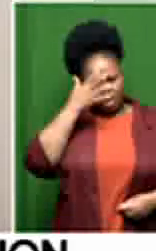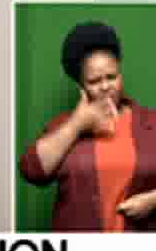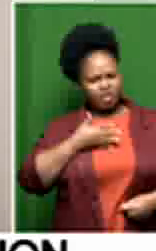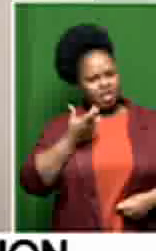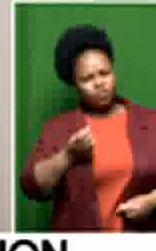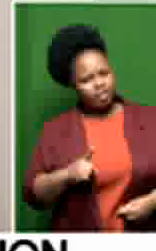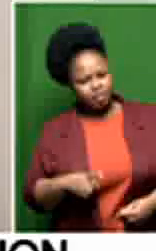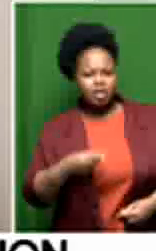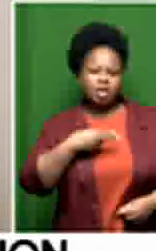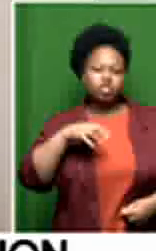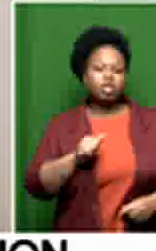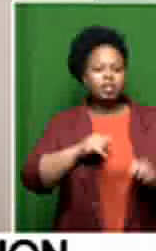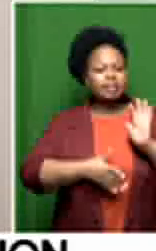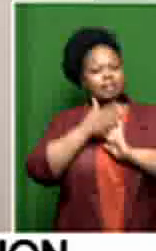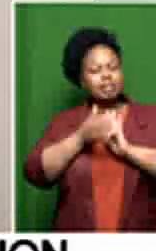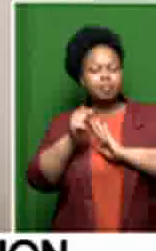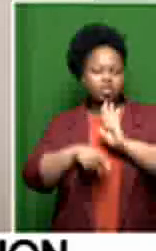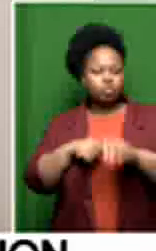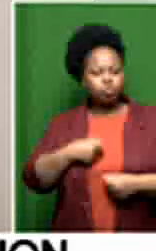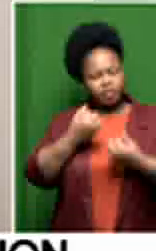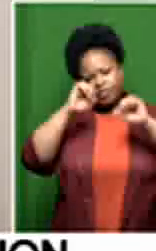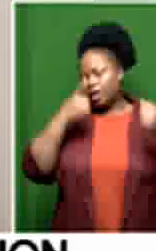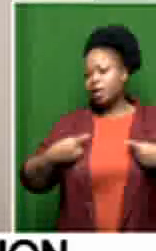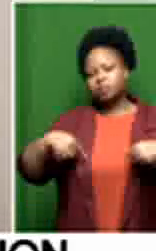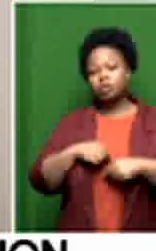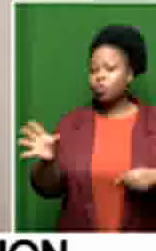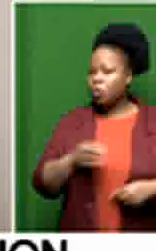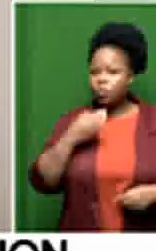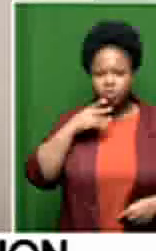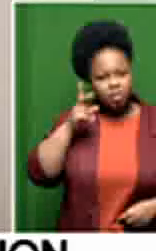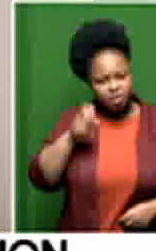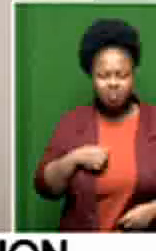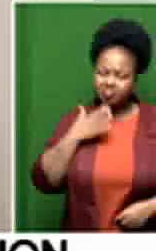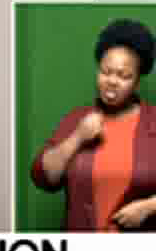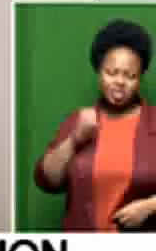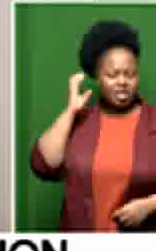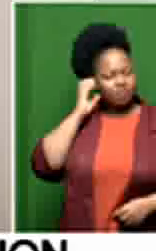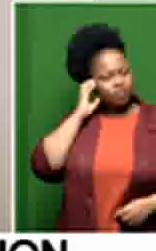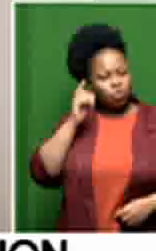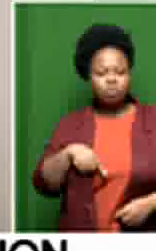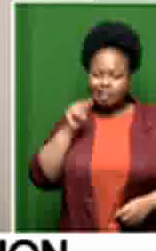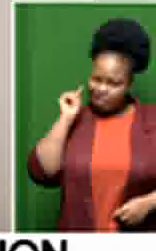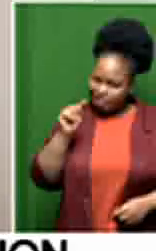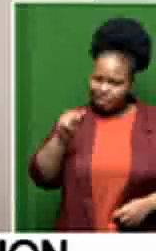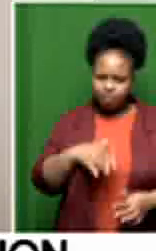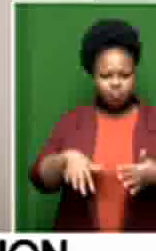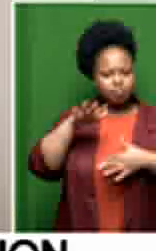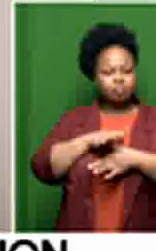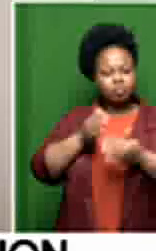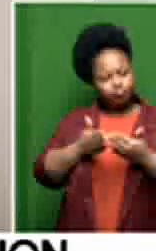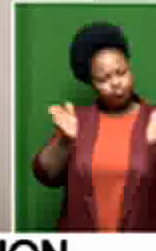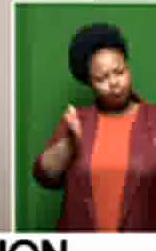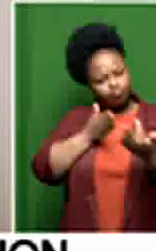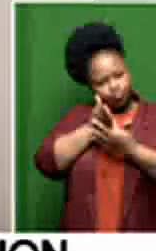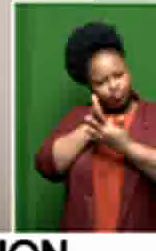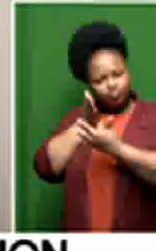Africans? CitiPage to liberate us. Please, everyone that is listening to this, take out your phones. This is the key that will open all